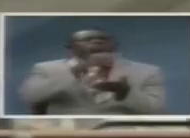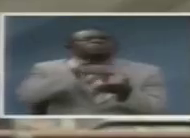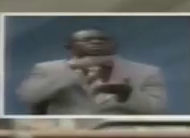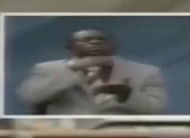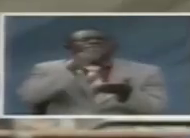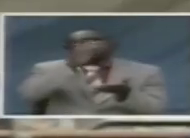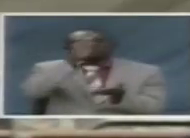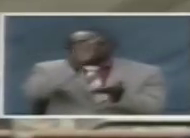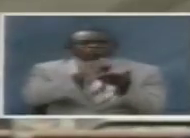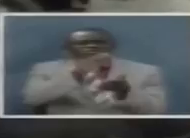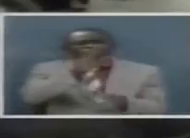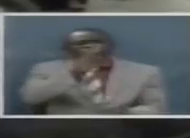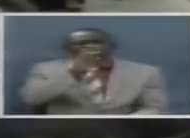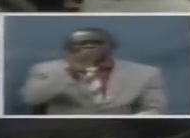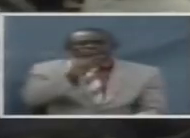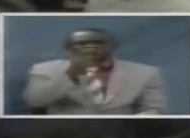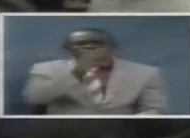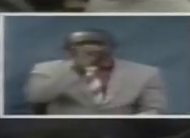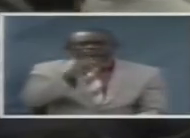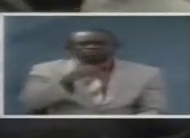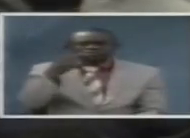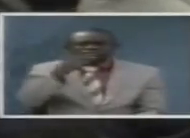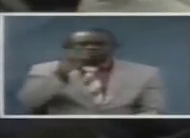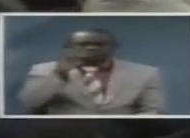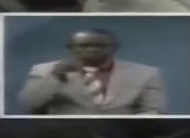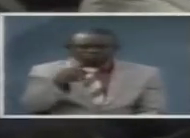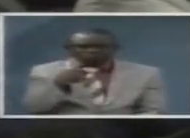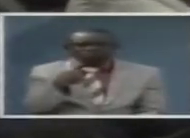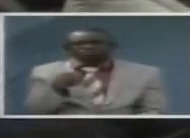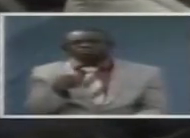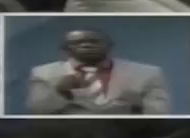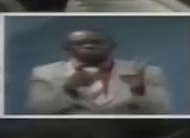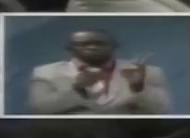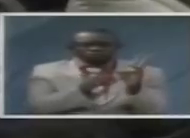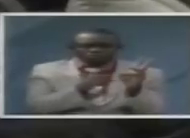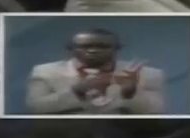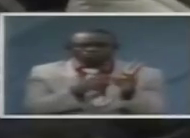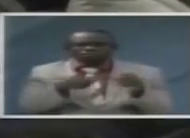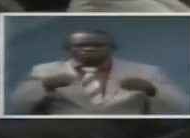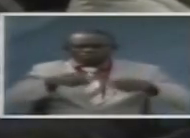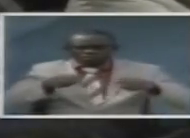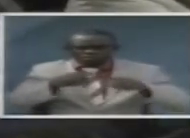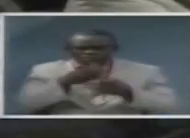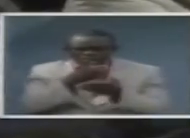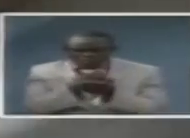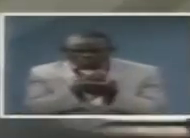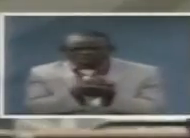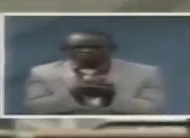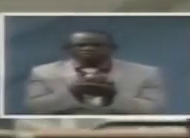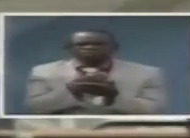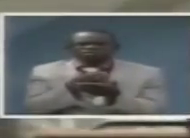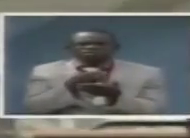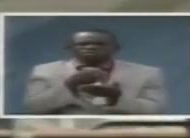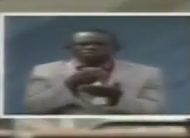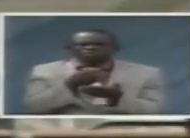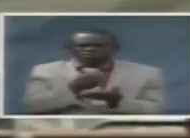to 6.1% of GDP. 6. Limit domestic financing to no more than